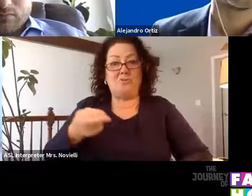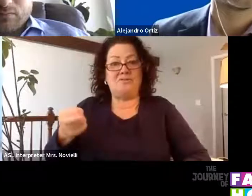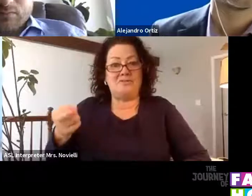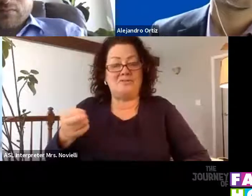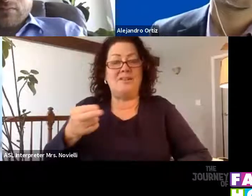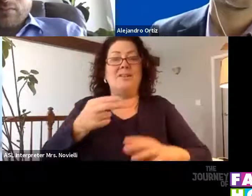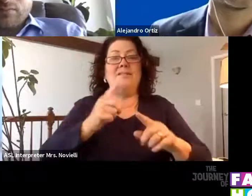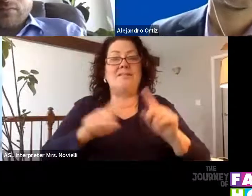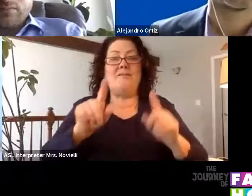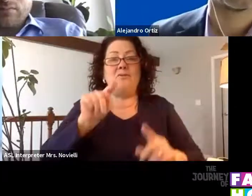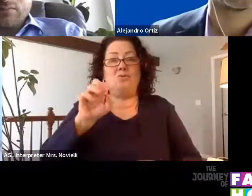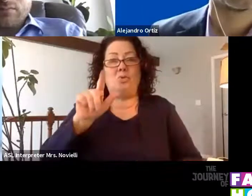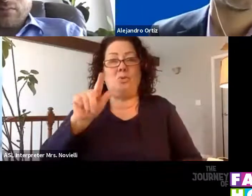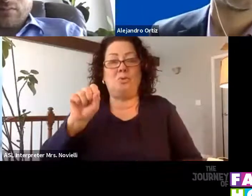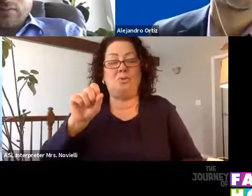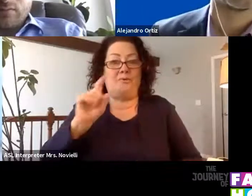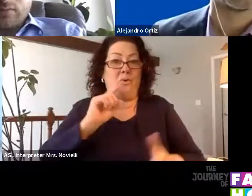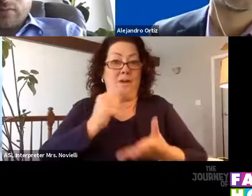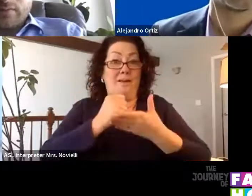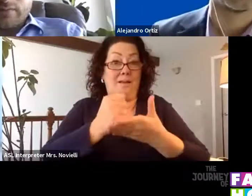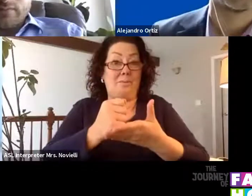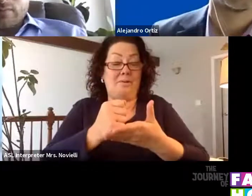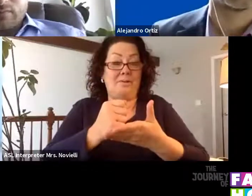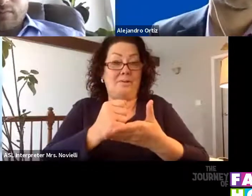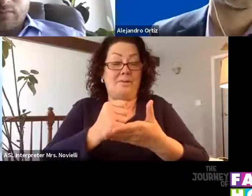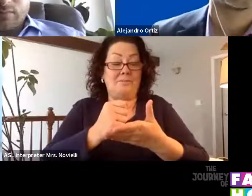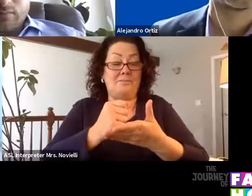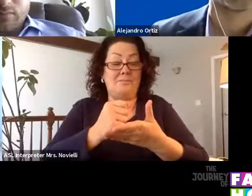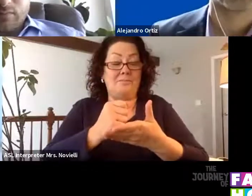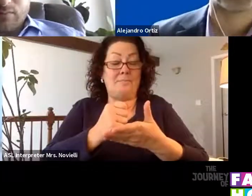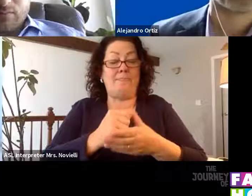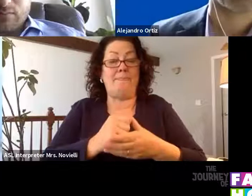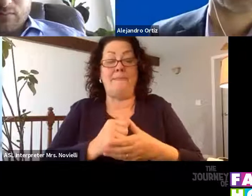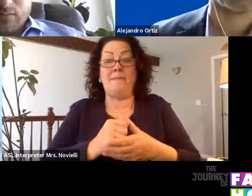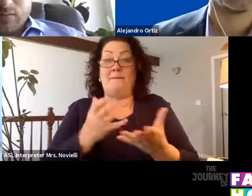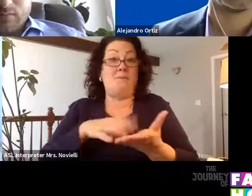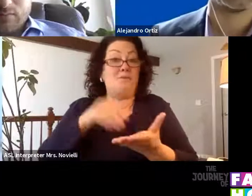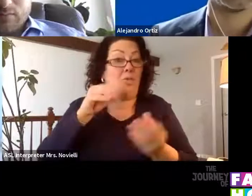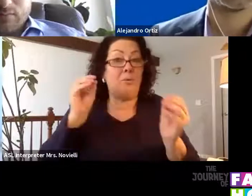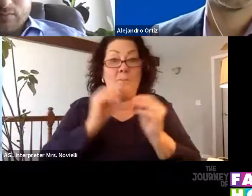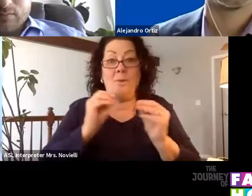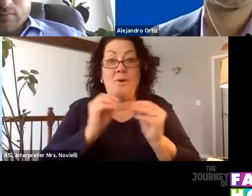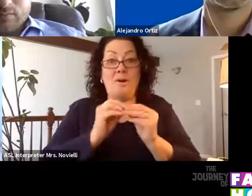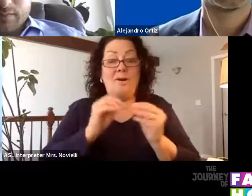tools that may be helpful if you want to learn more about any of these topics or if you want to learn about some